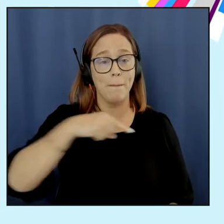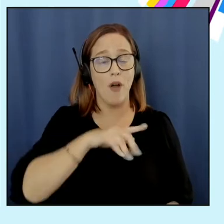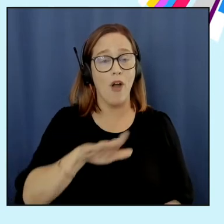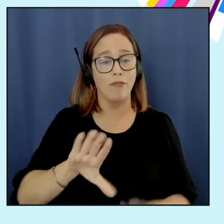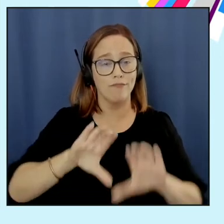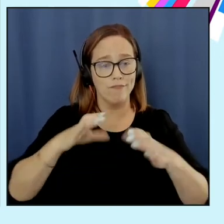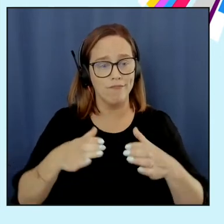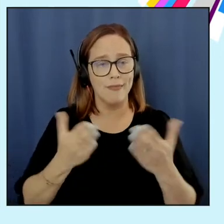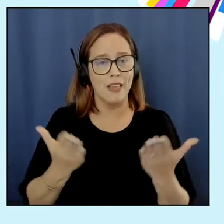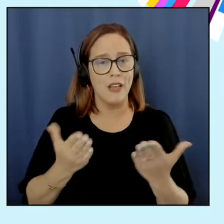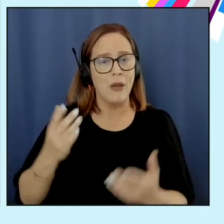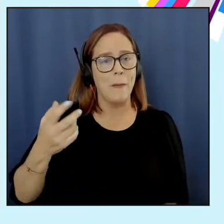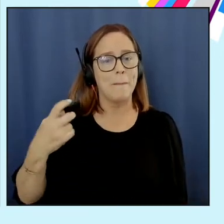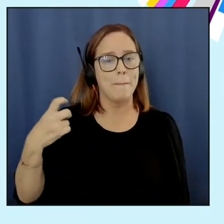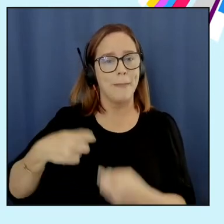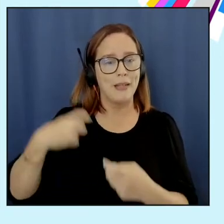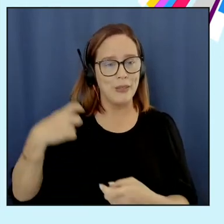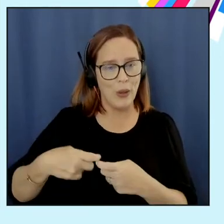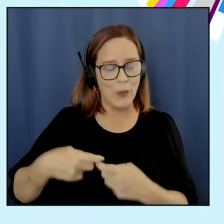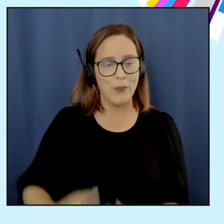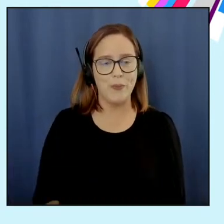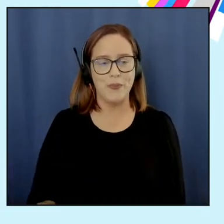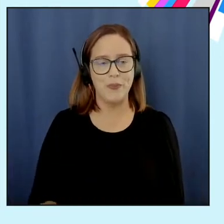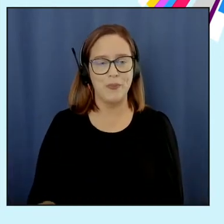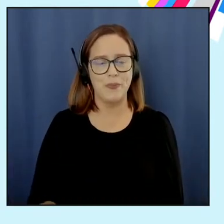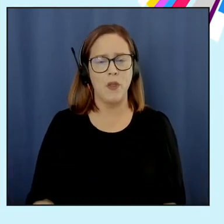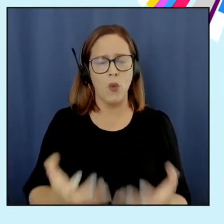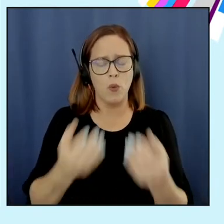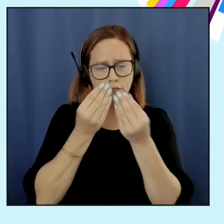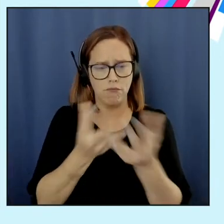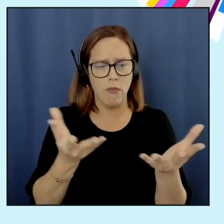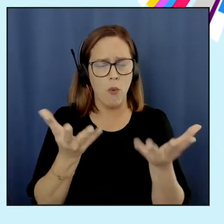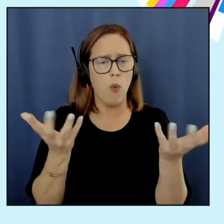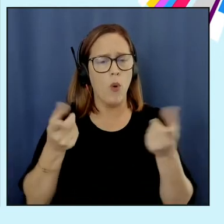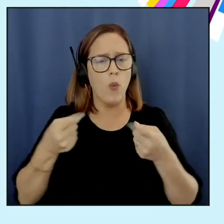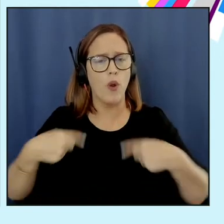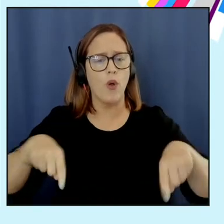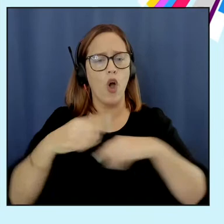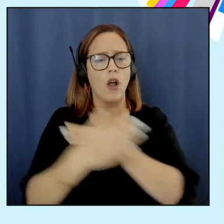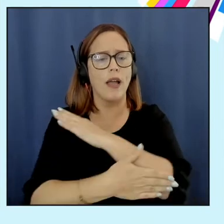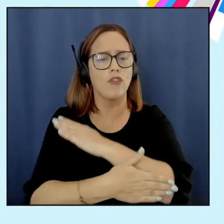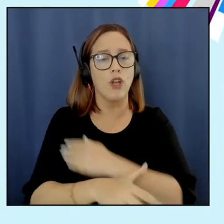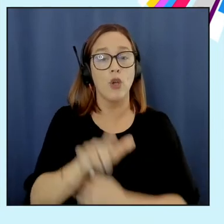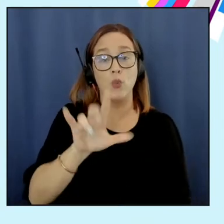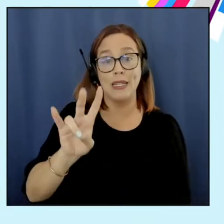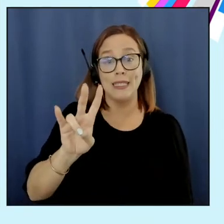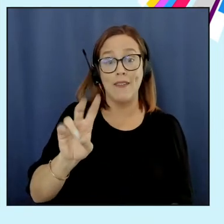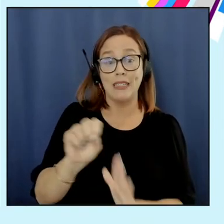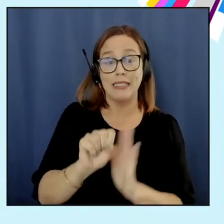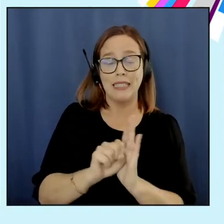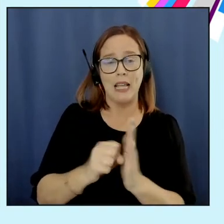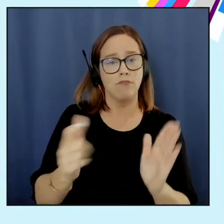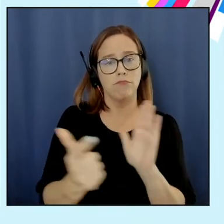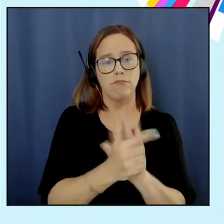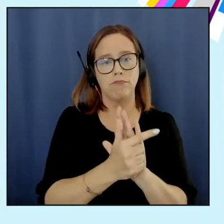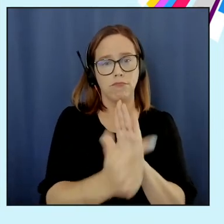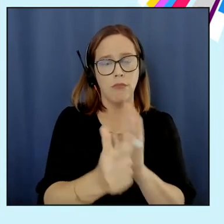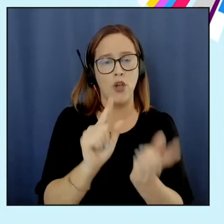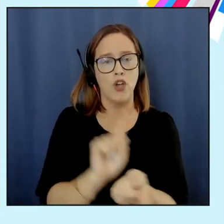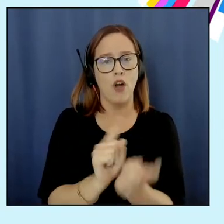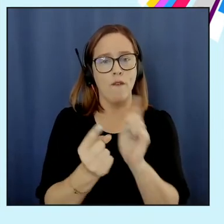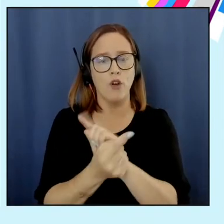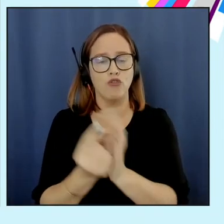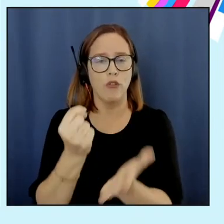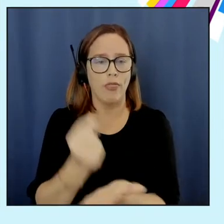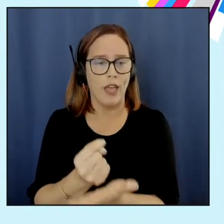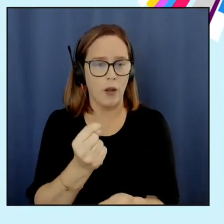To give a little context of what is going on in our country, in 27 states, it is now prohibited conversion therapies. In 23 states,